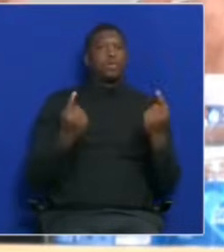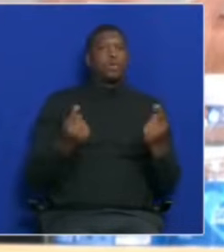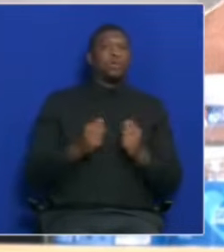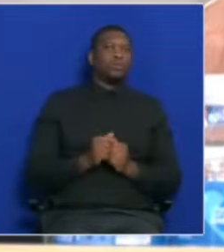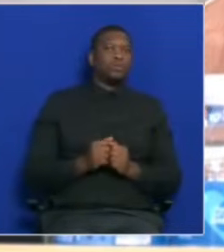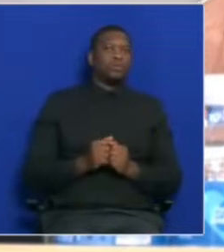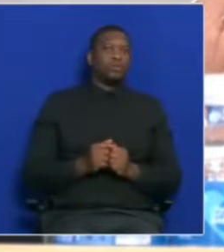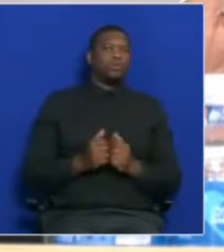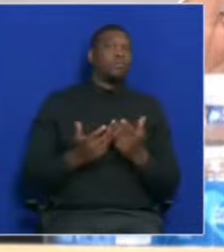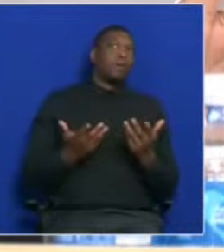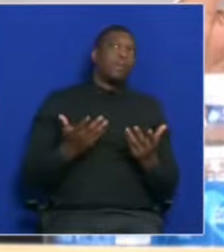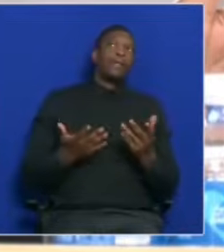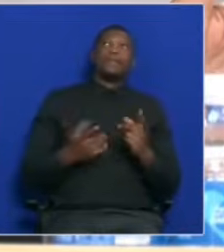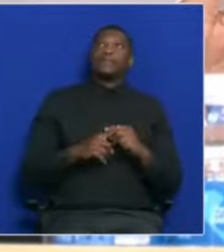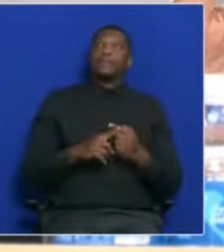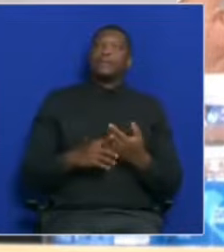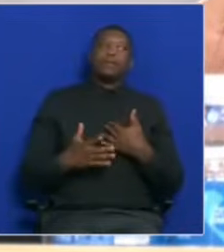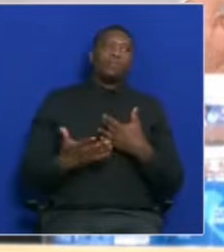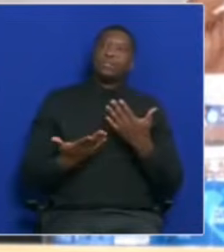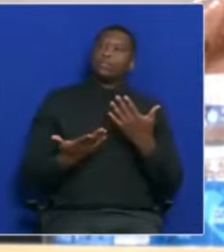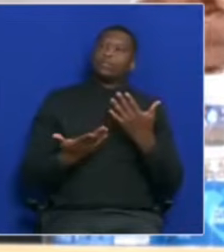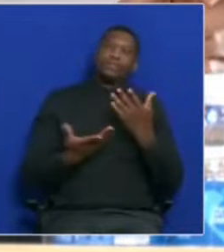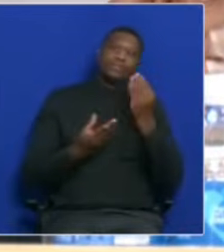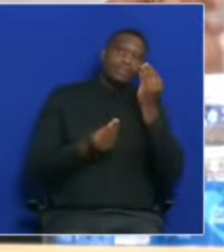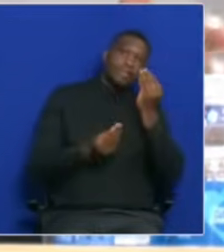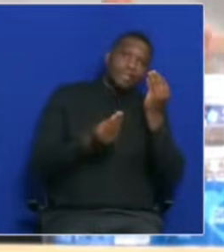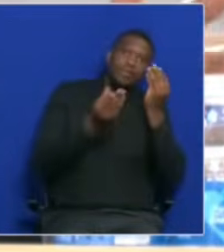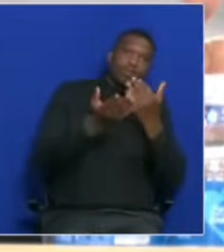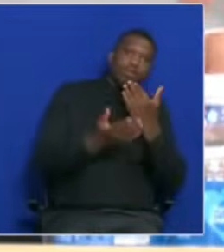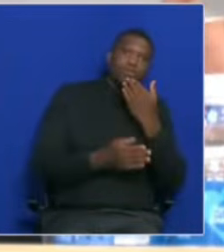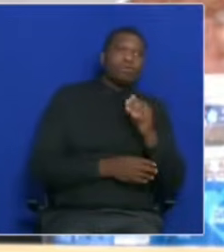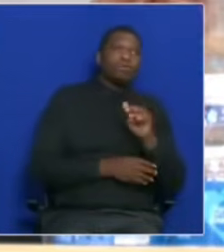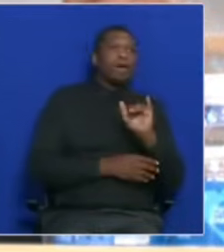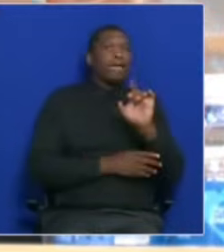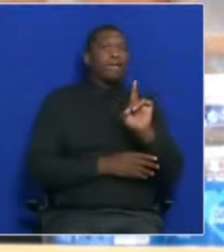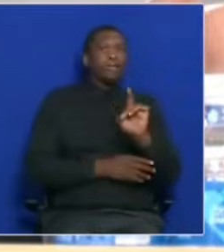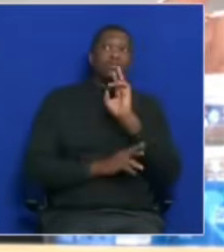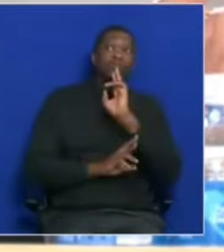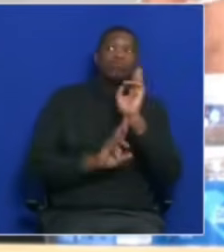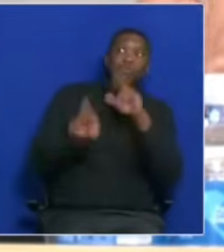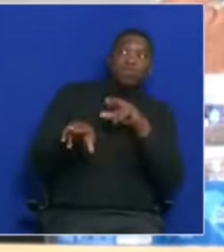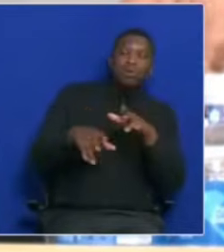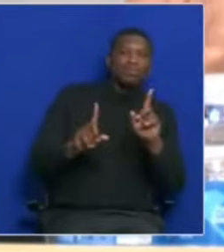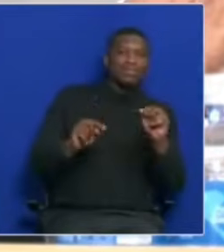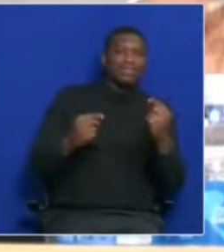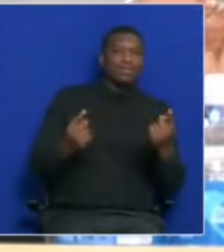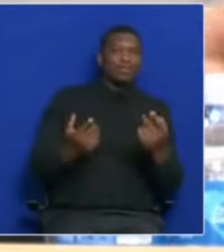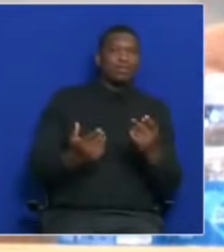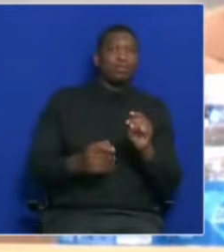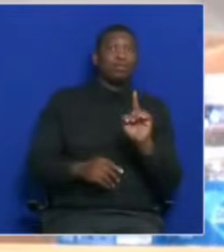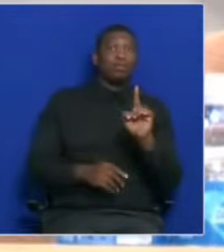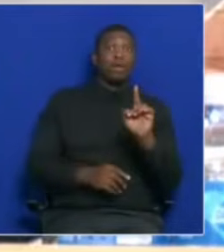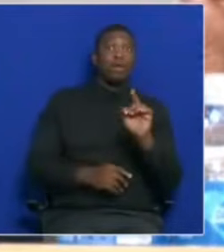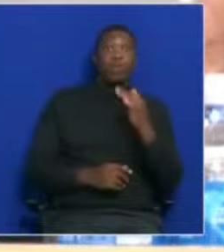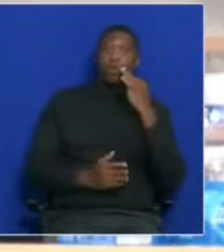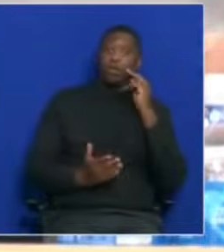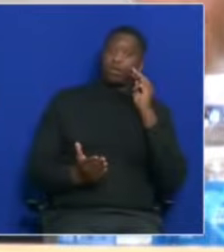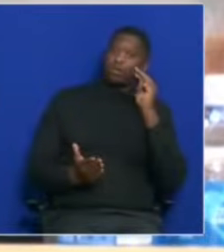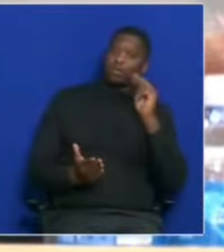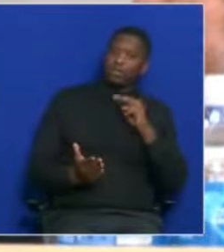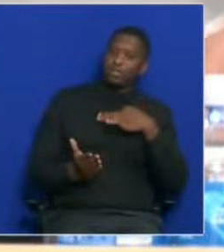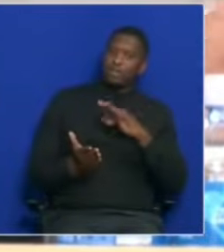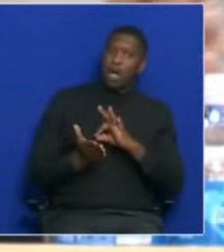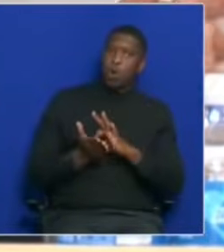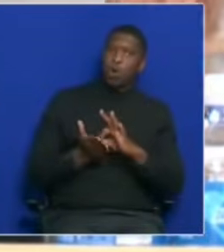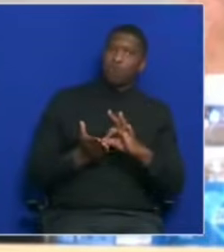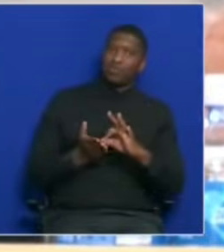forget that I didn't tell the ID maybe, but if you look at my contract, I can't do more than just saying, ID,